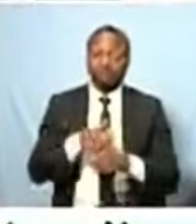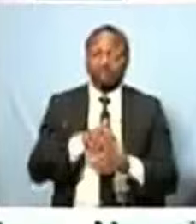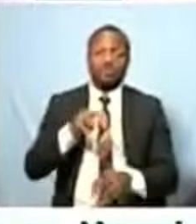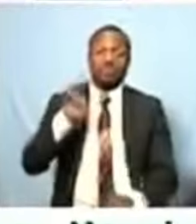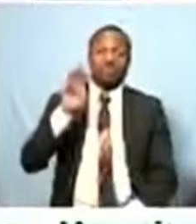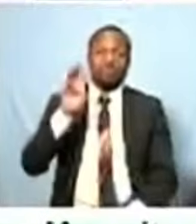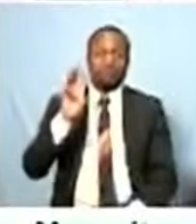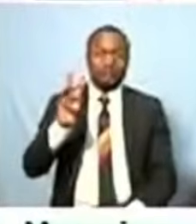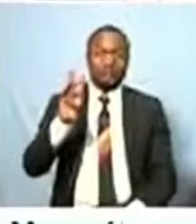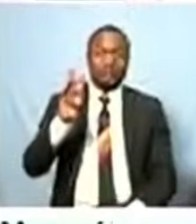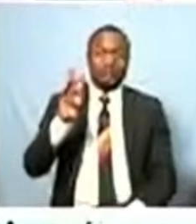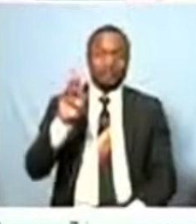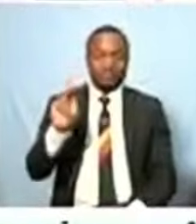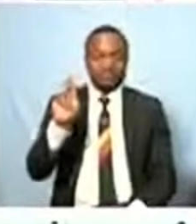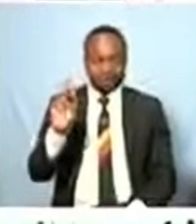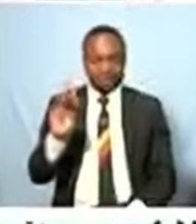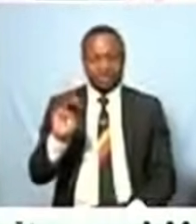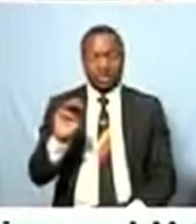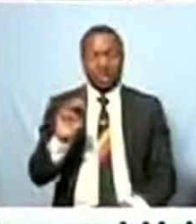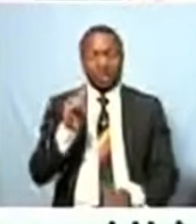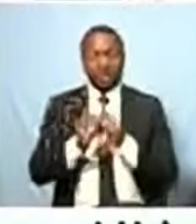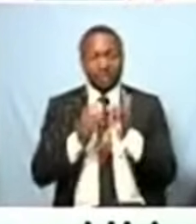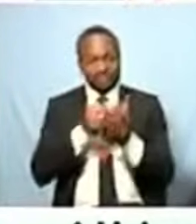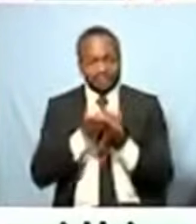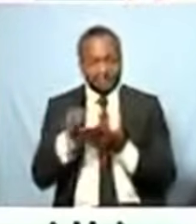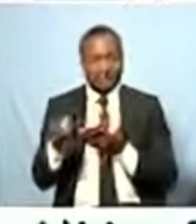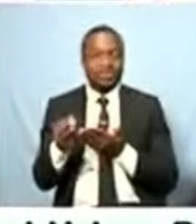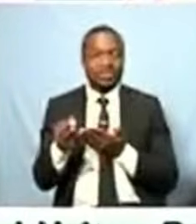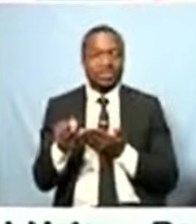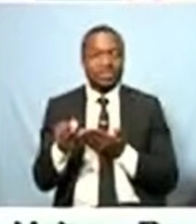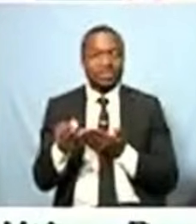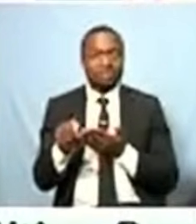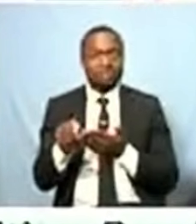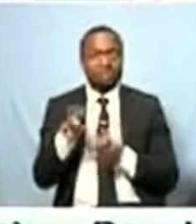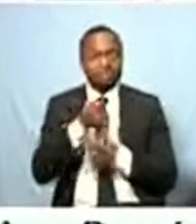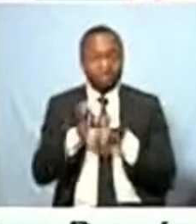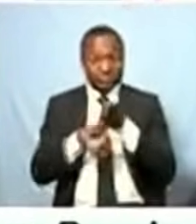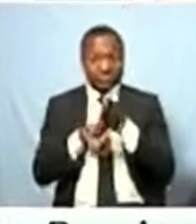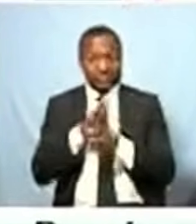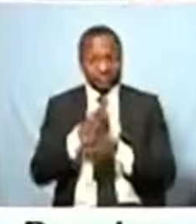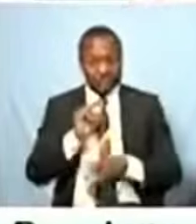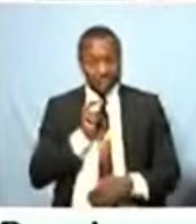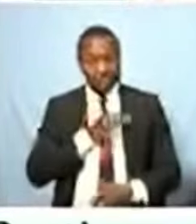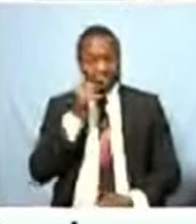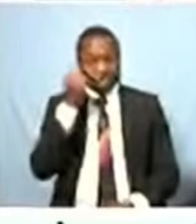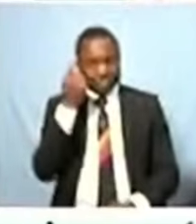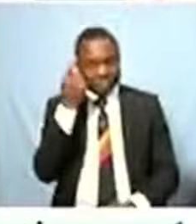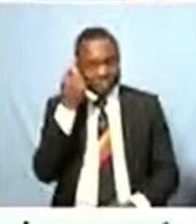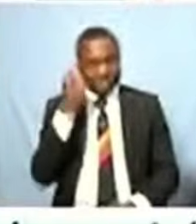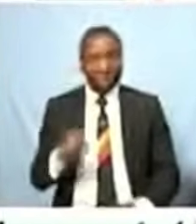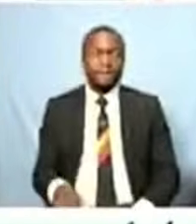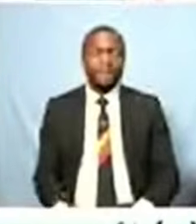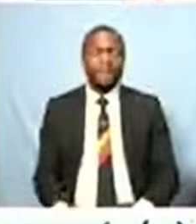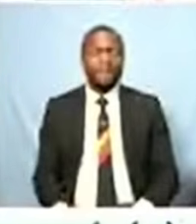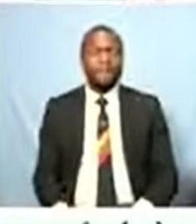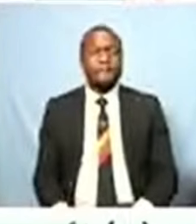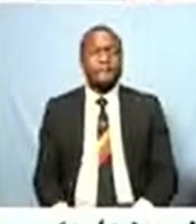about, that we are failing to do that. Yes, we do understand